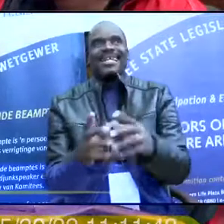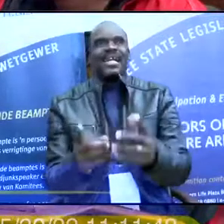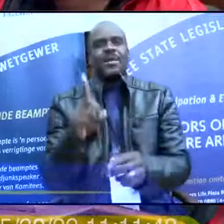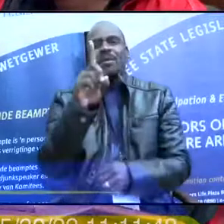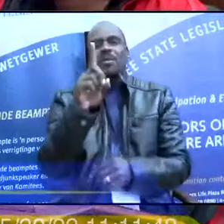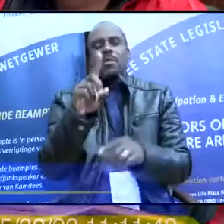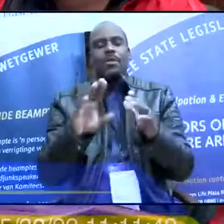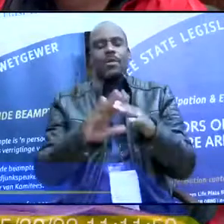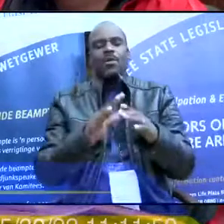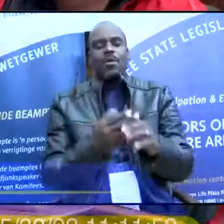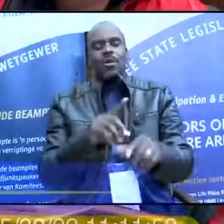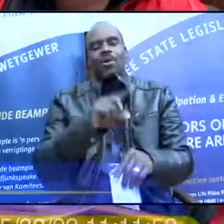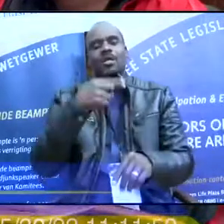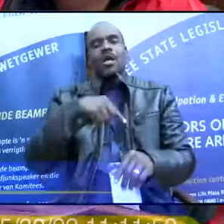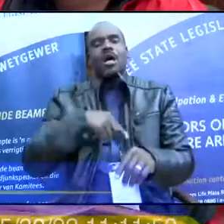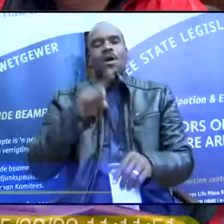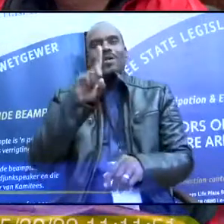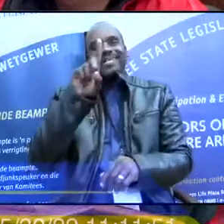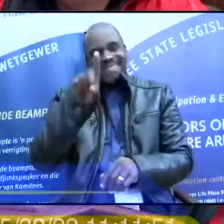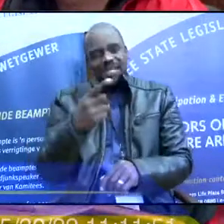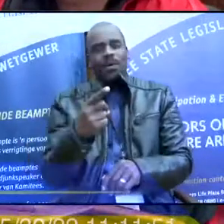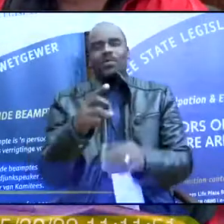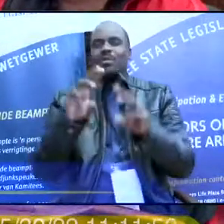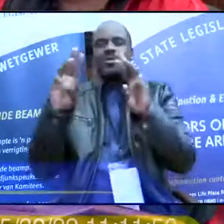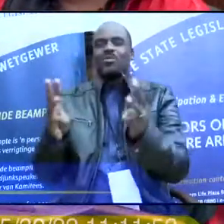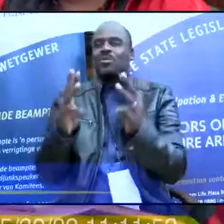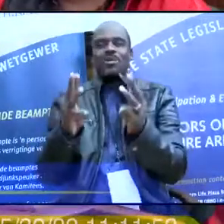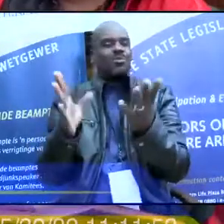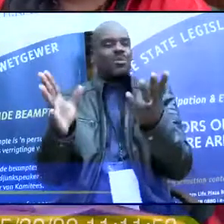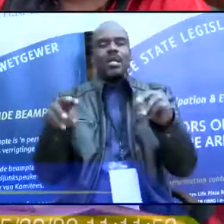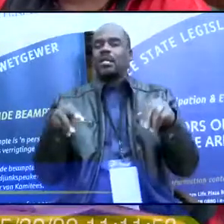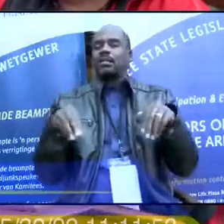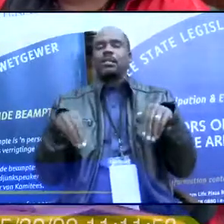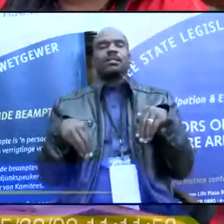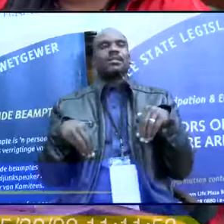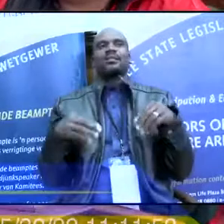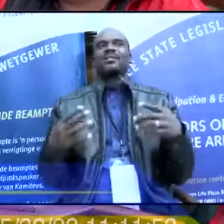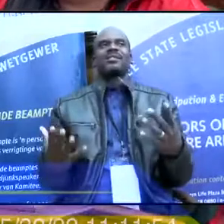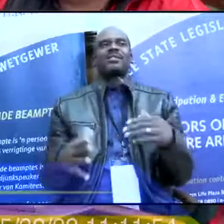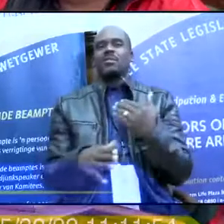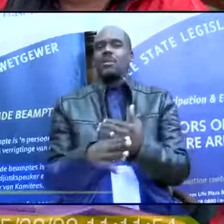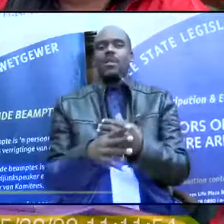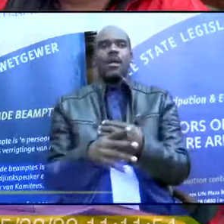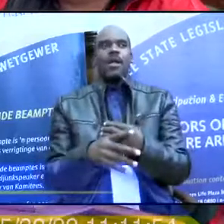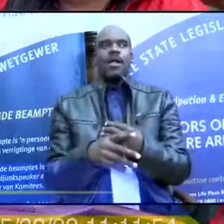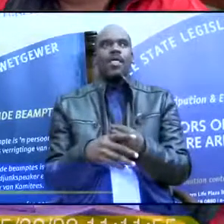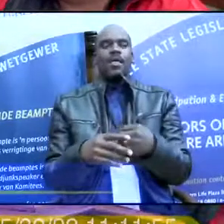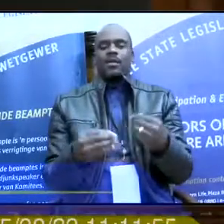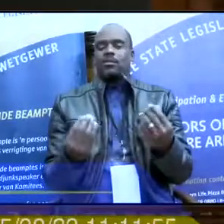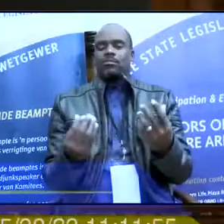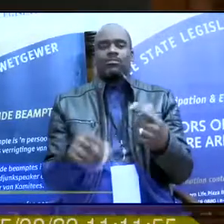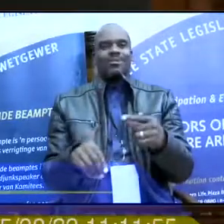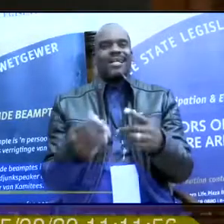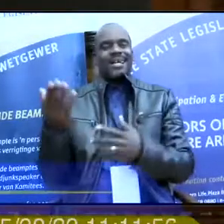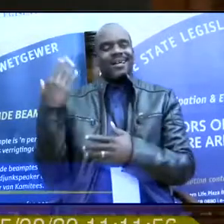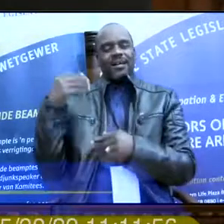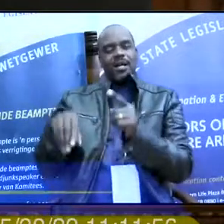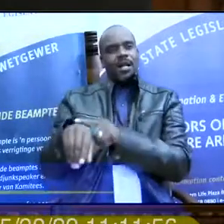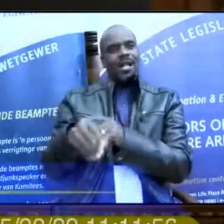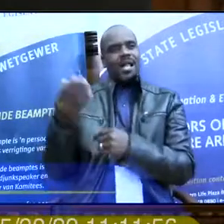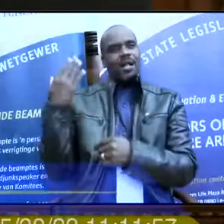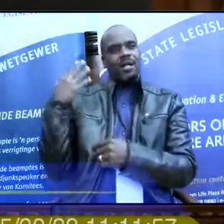people 5.6 in the formal sector so we lost 571